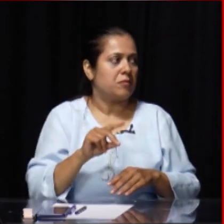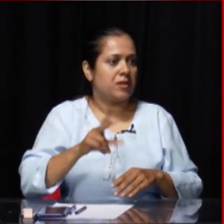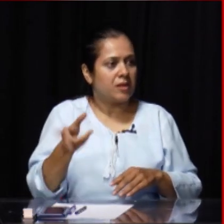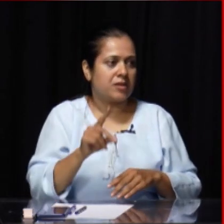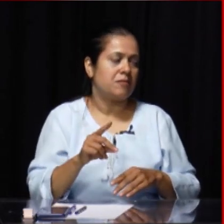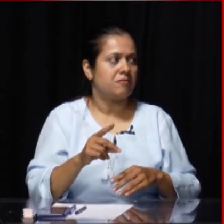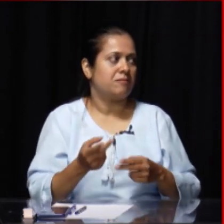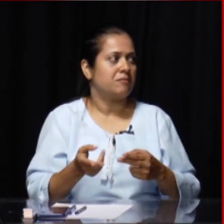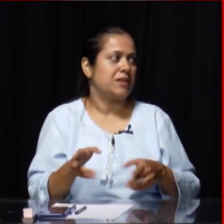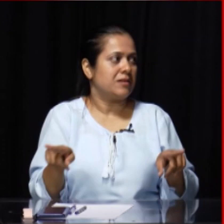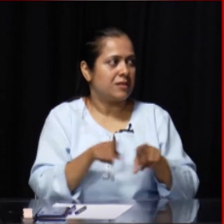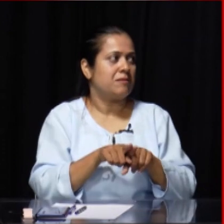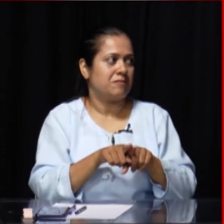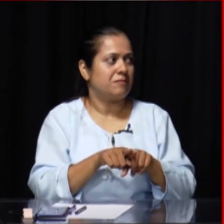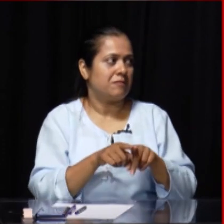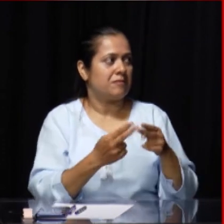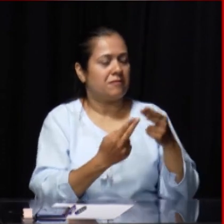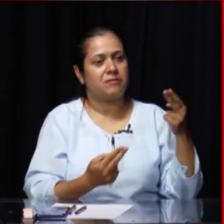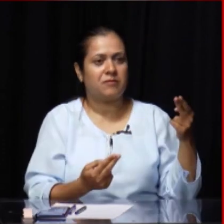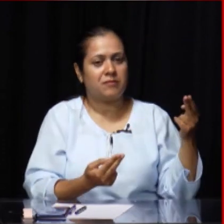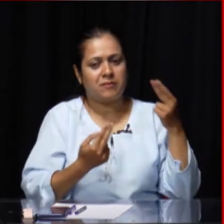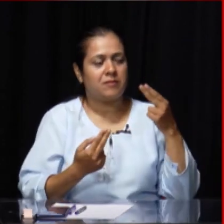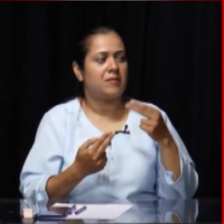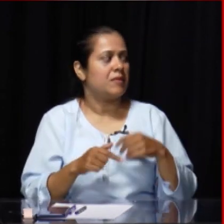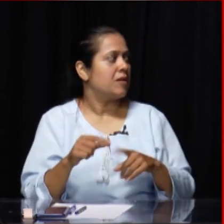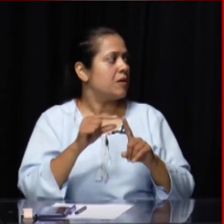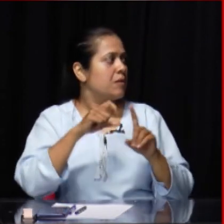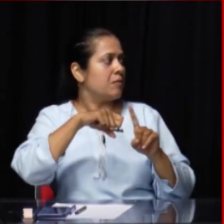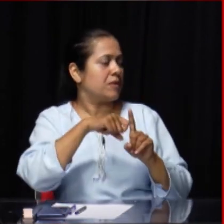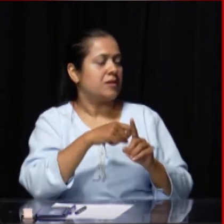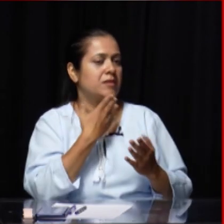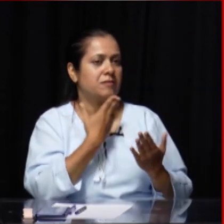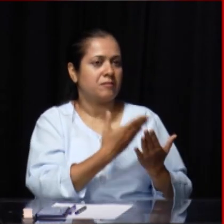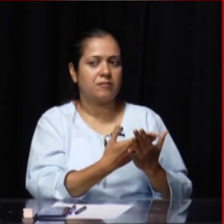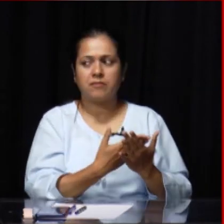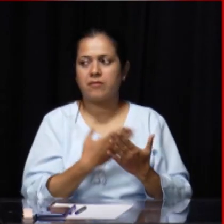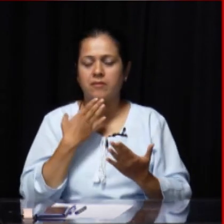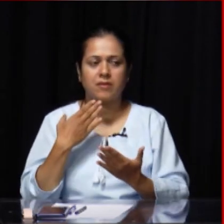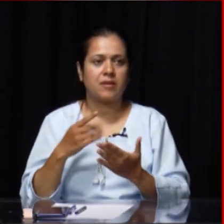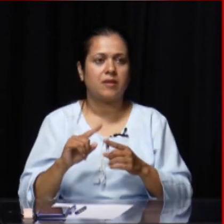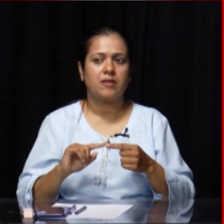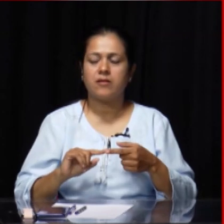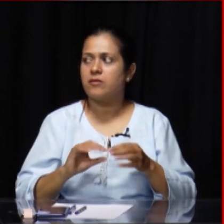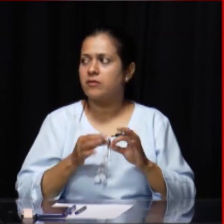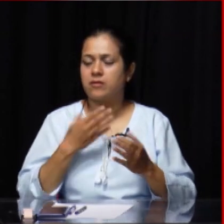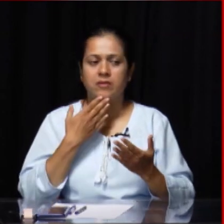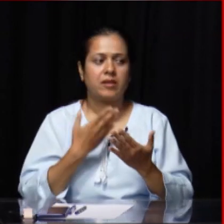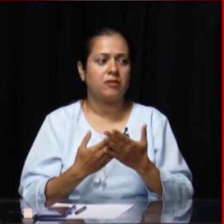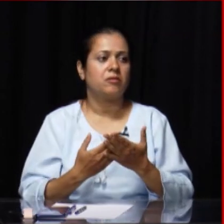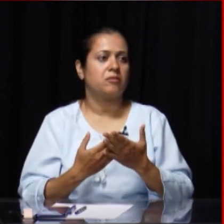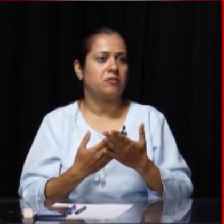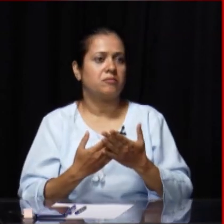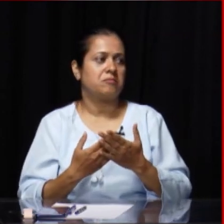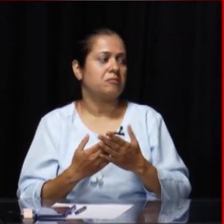We can talk more about your individual stories. Prakash Bab, thank you very much. Josephine, thanks a lot. You've